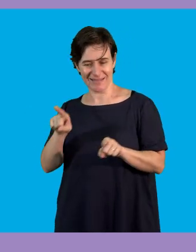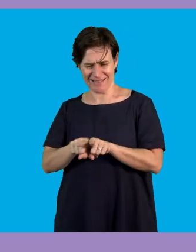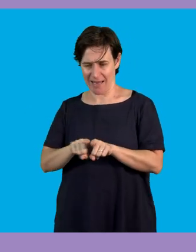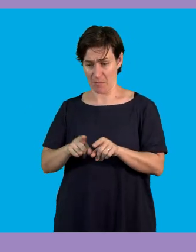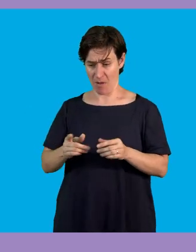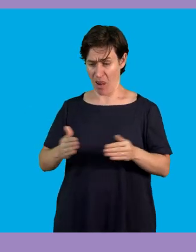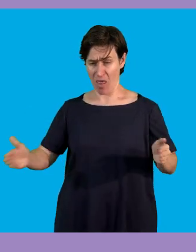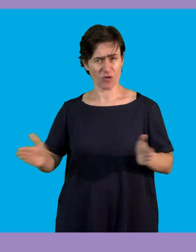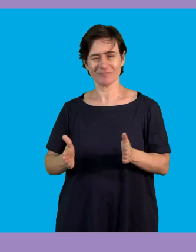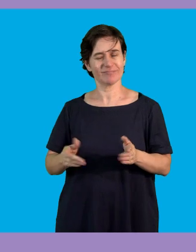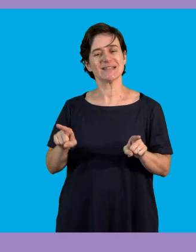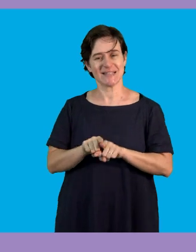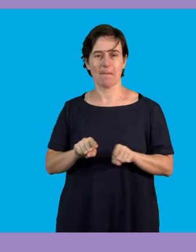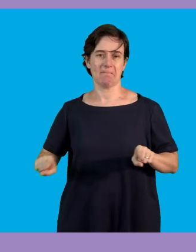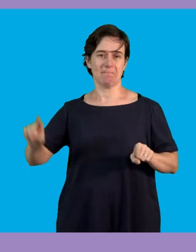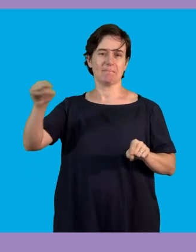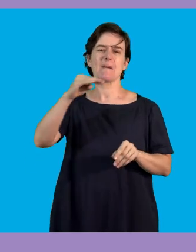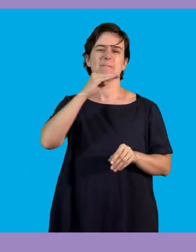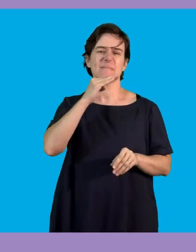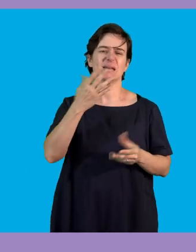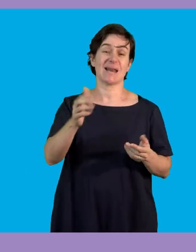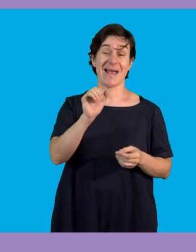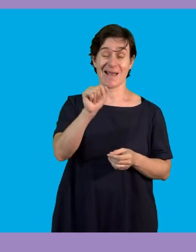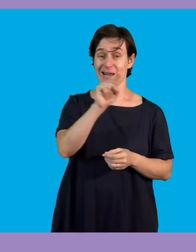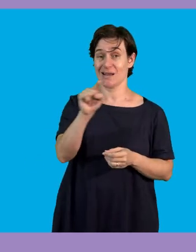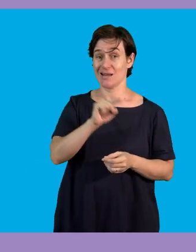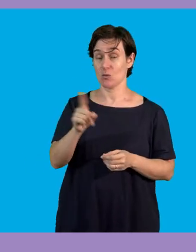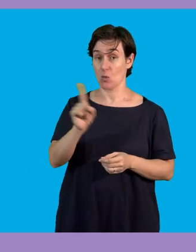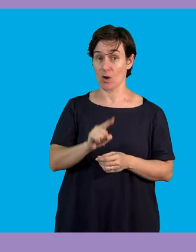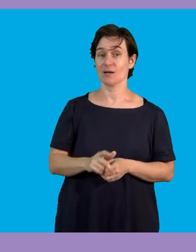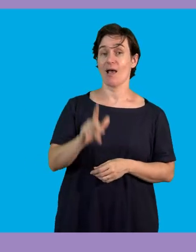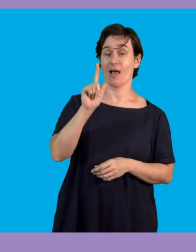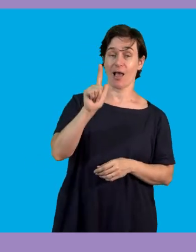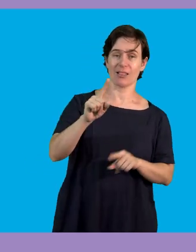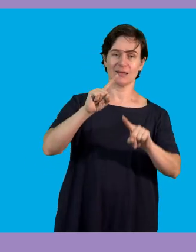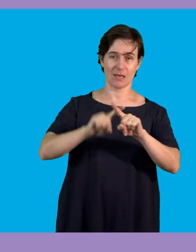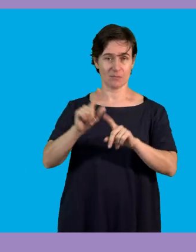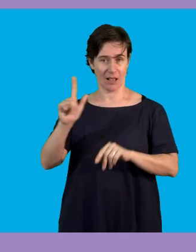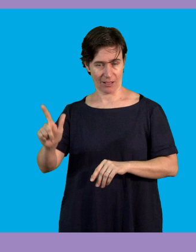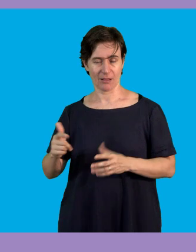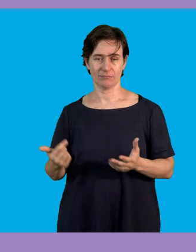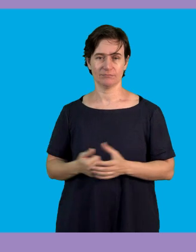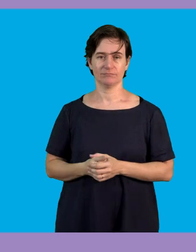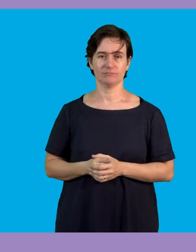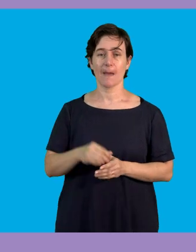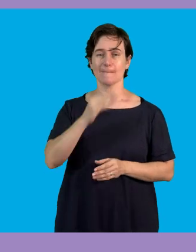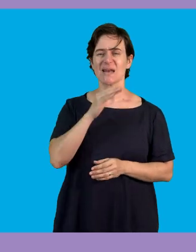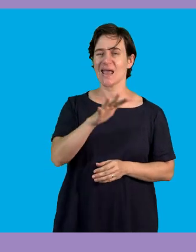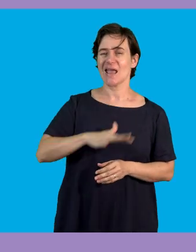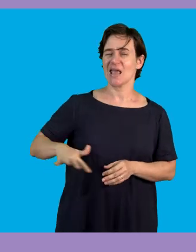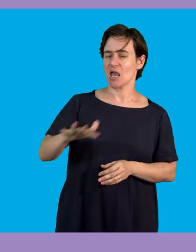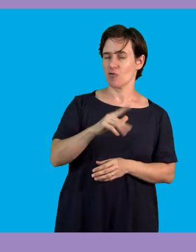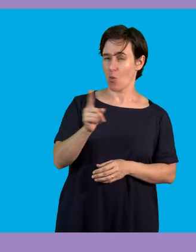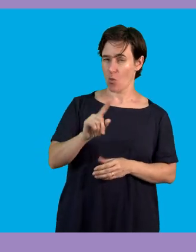it would be the area of a square is given by the length multiplied by the length. So our